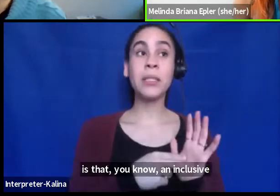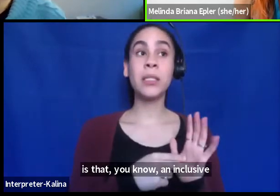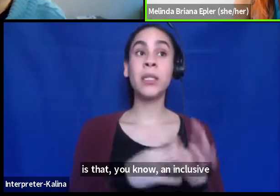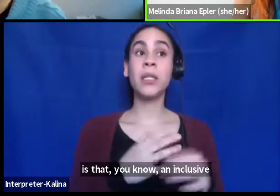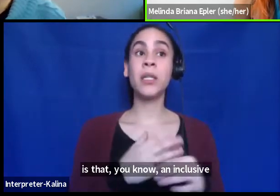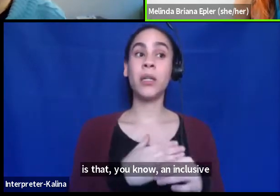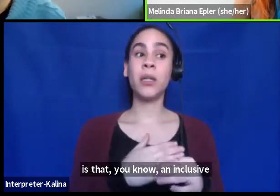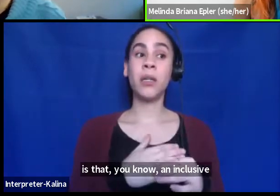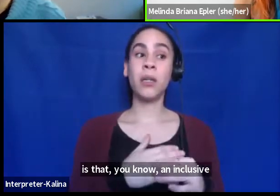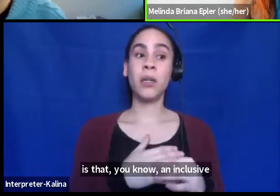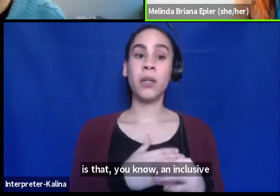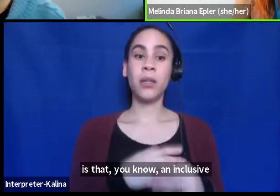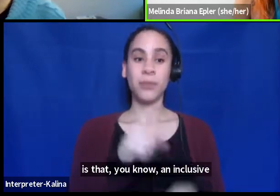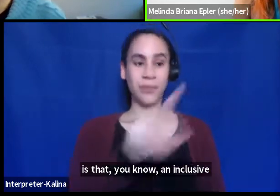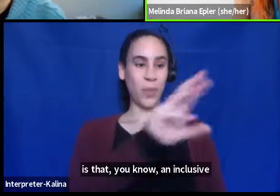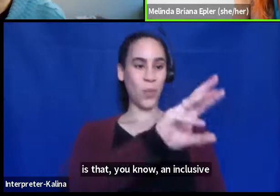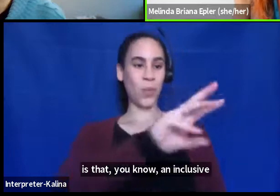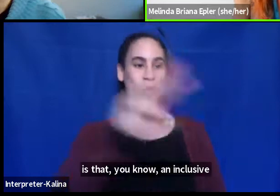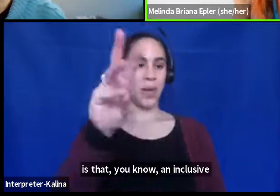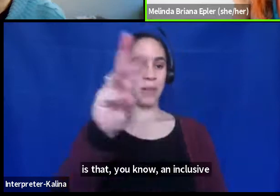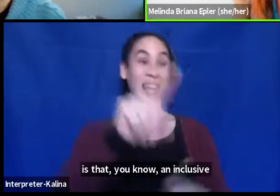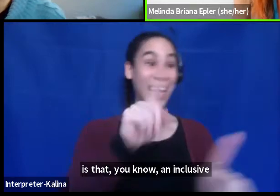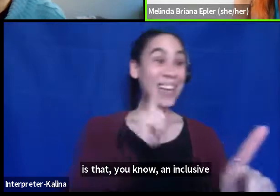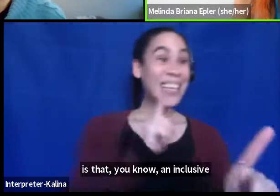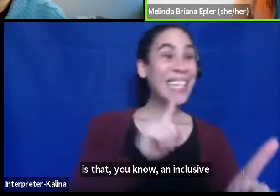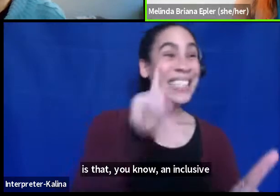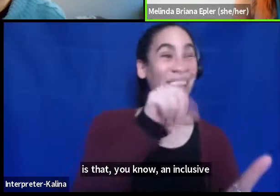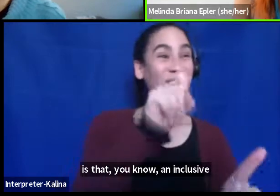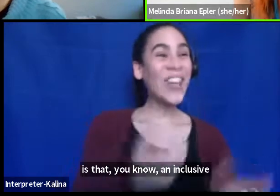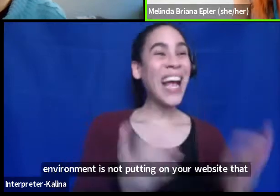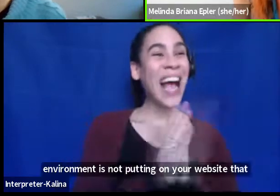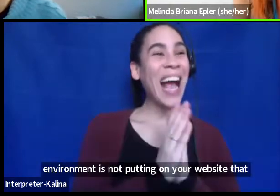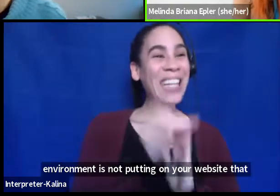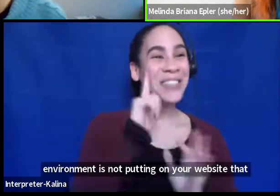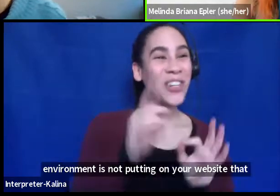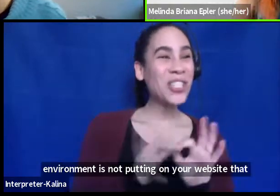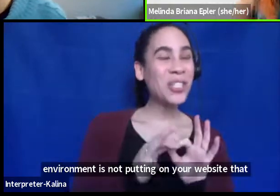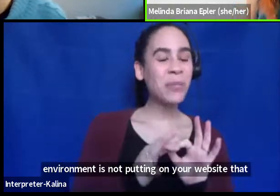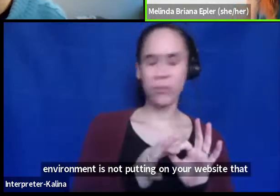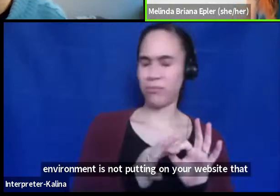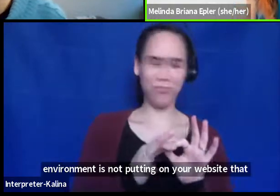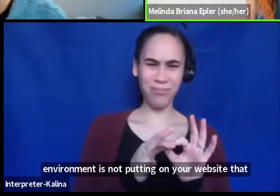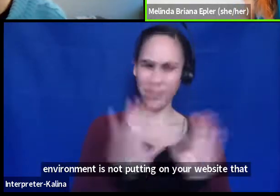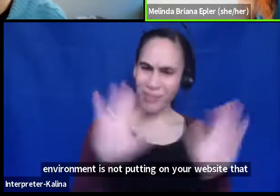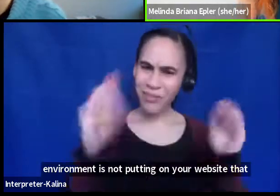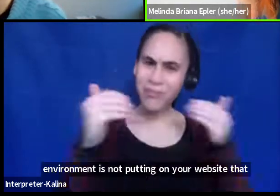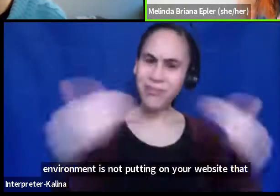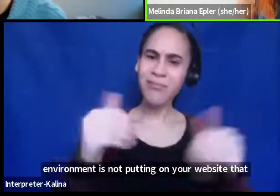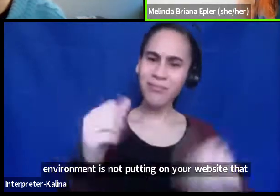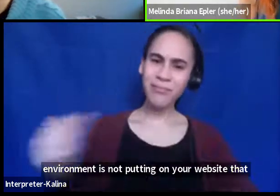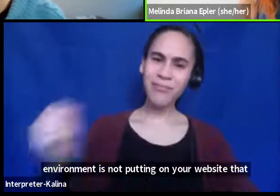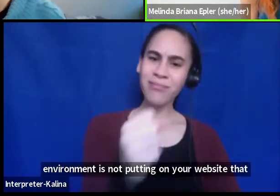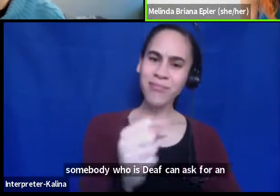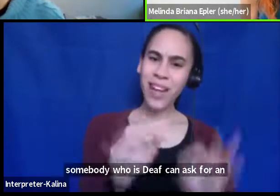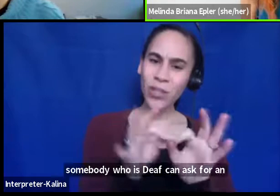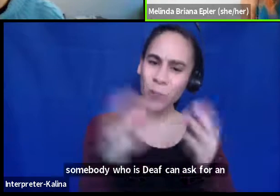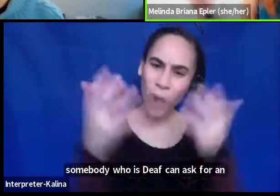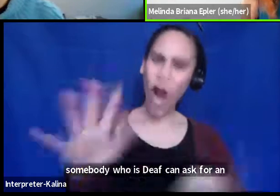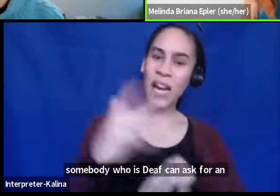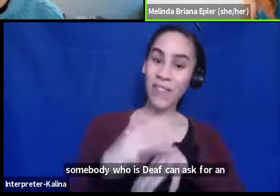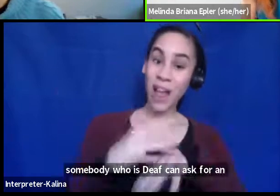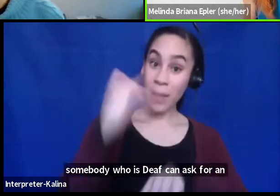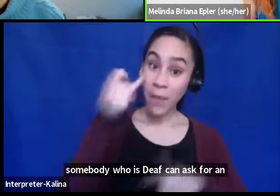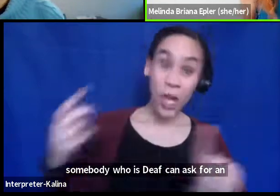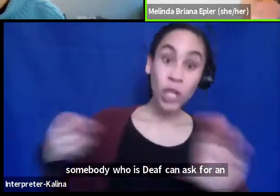putting on your website that somebody who's deaf can ask for can ask for an interpreter. Is to have an interpreter there. So if they join, they don't